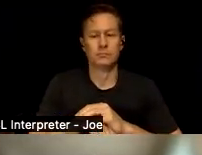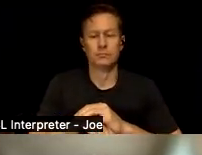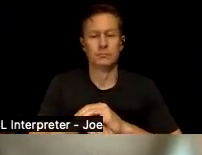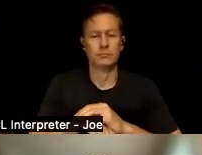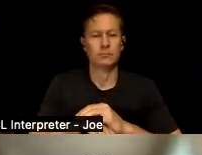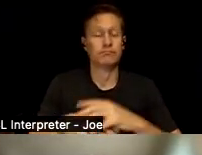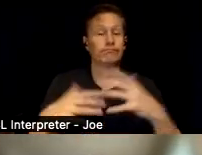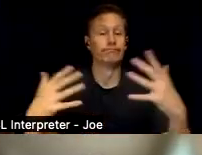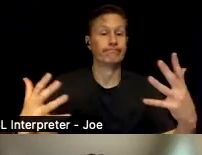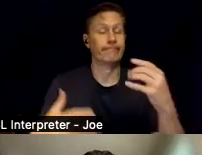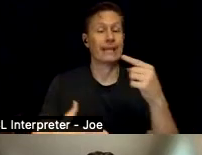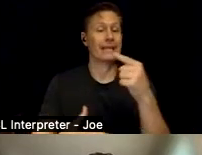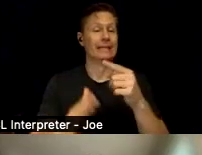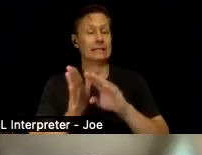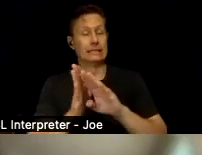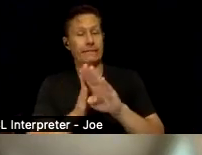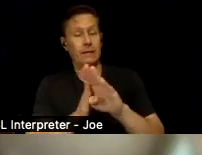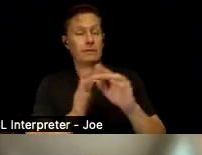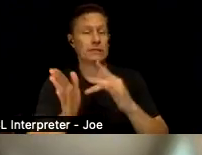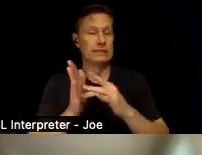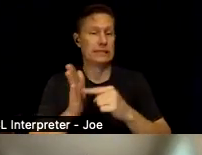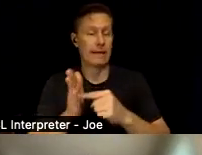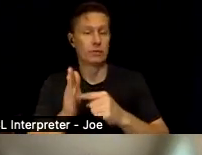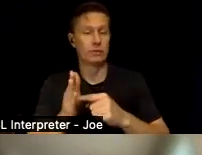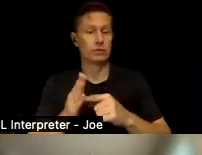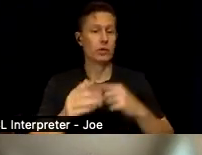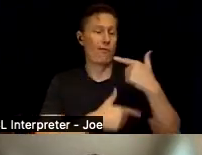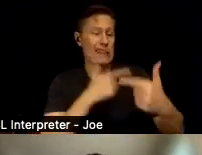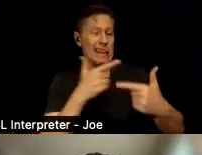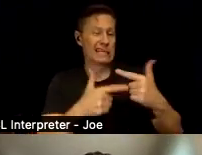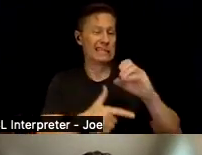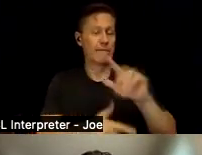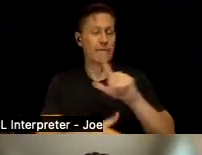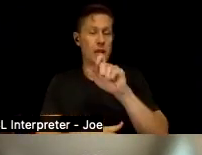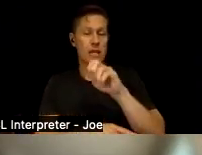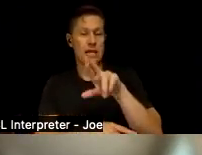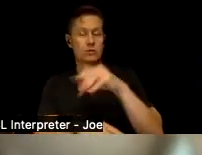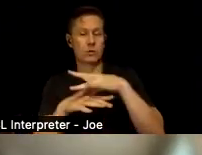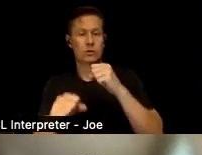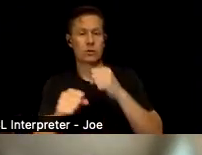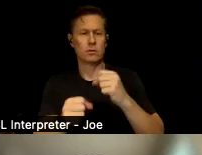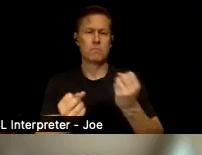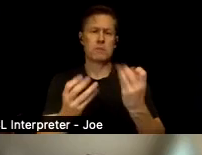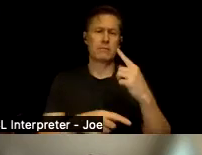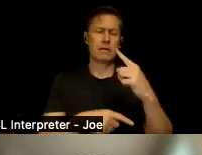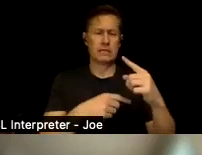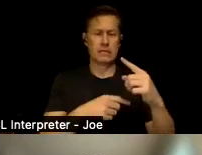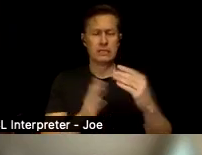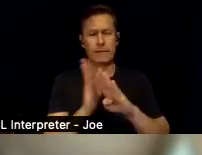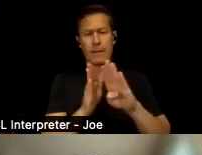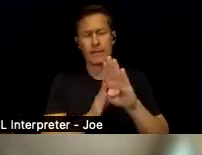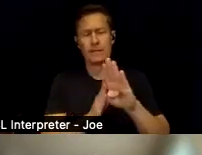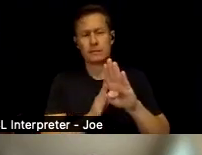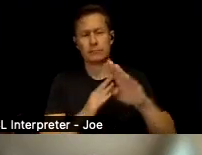So these are just some of the examples of the legacy of the Landers earthquake. There have been too many developments in the decades since to